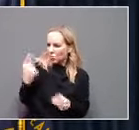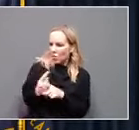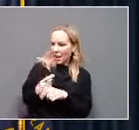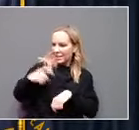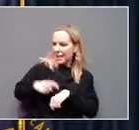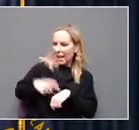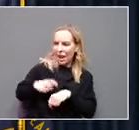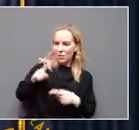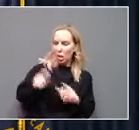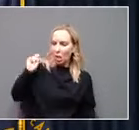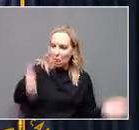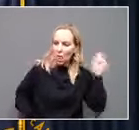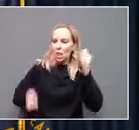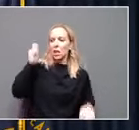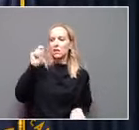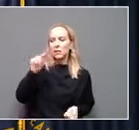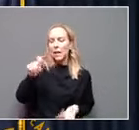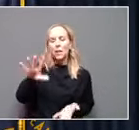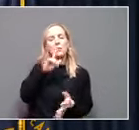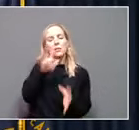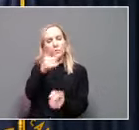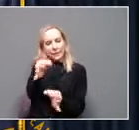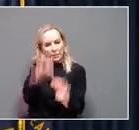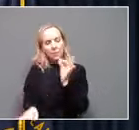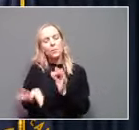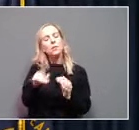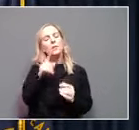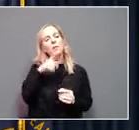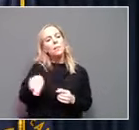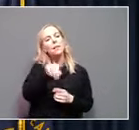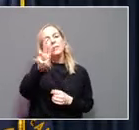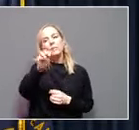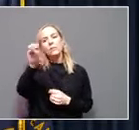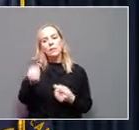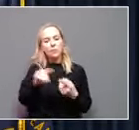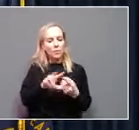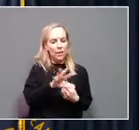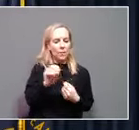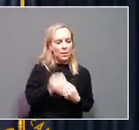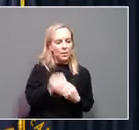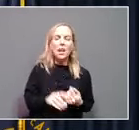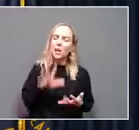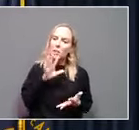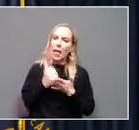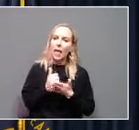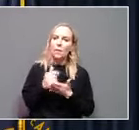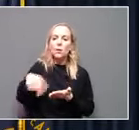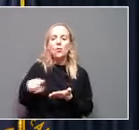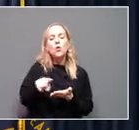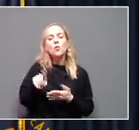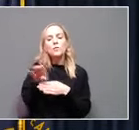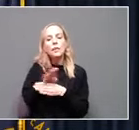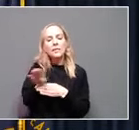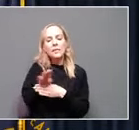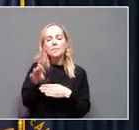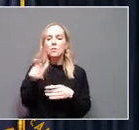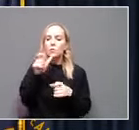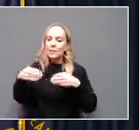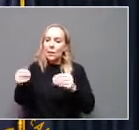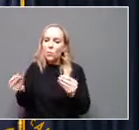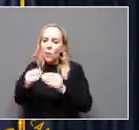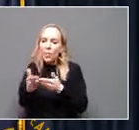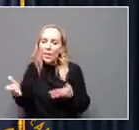A temporary sales tax reduction helps people afford more things, helps our small business be able to sell more things, helps our